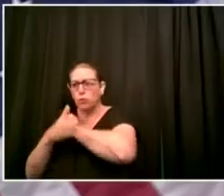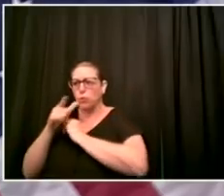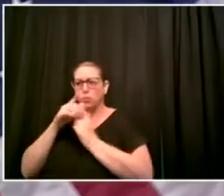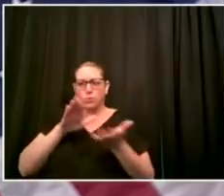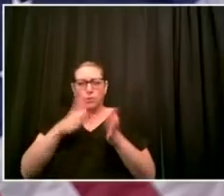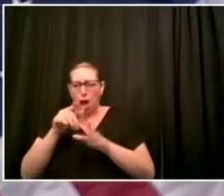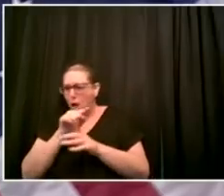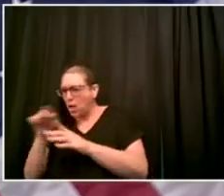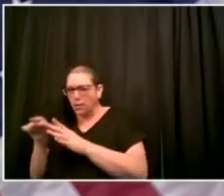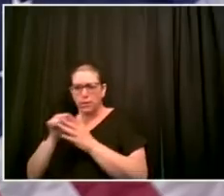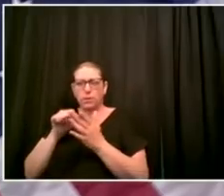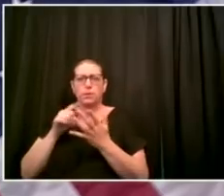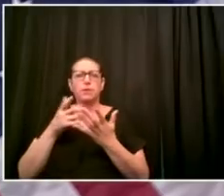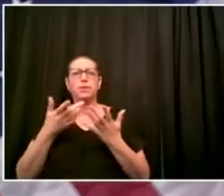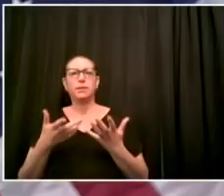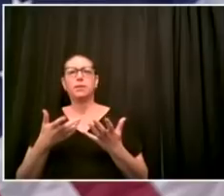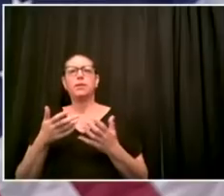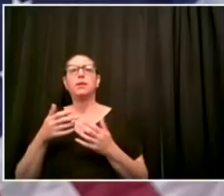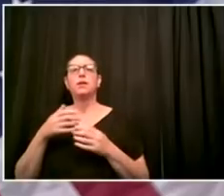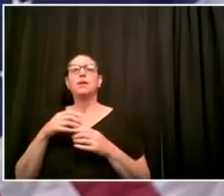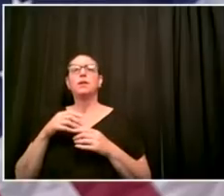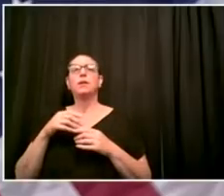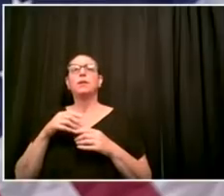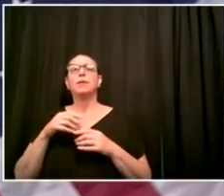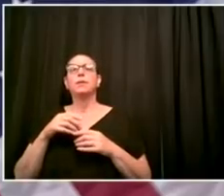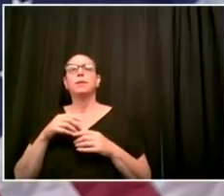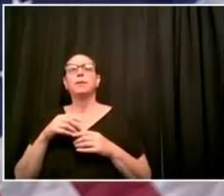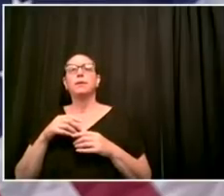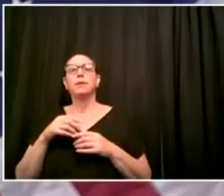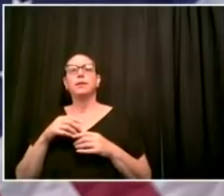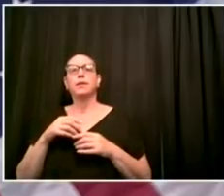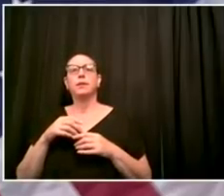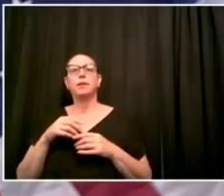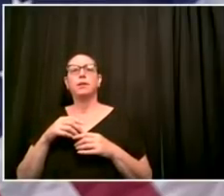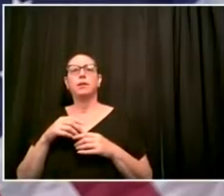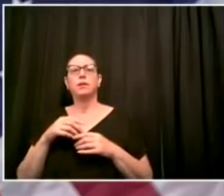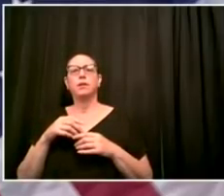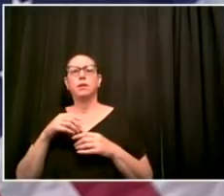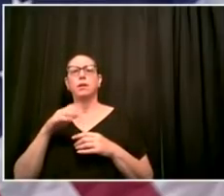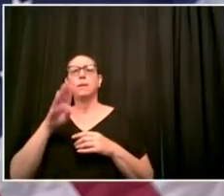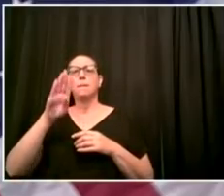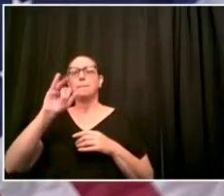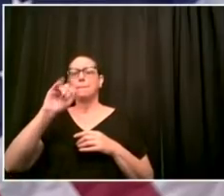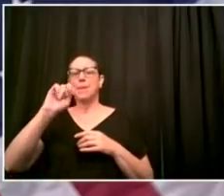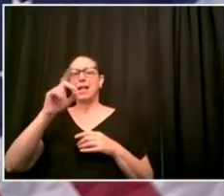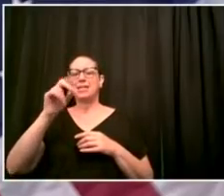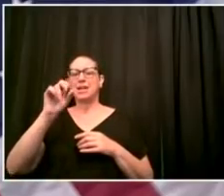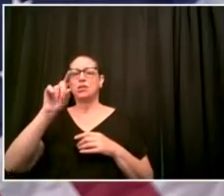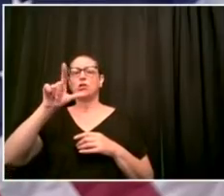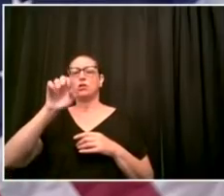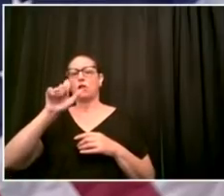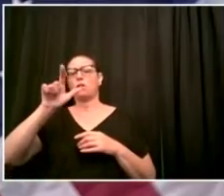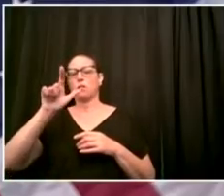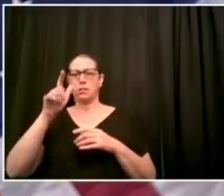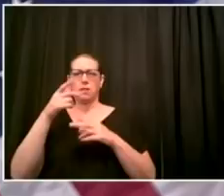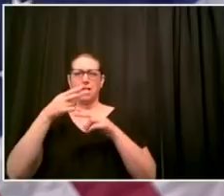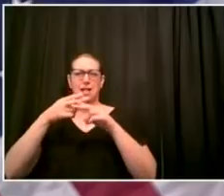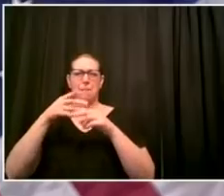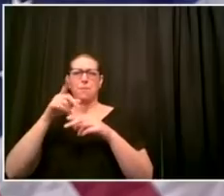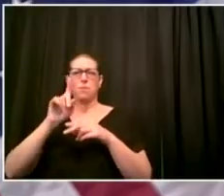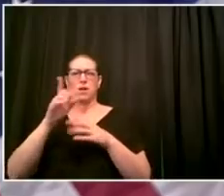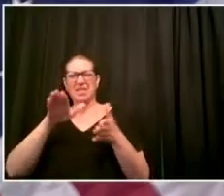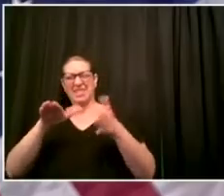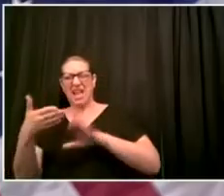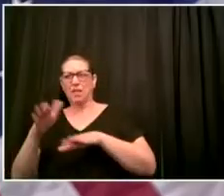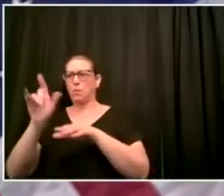people. Yeah, no. It's underreported. Right. Abu, so first of all, I really believe it's important to